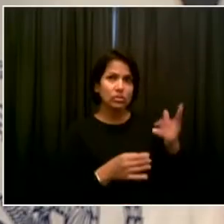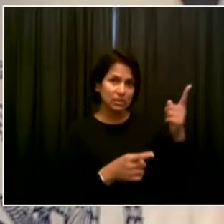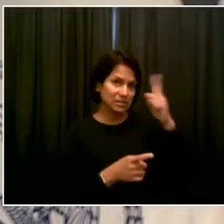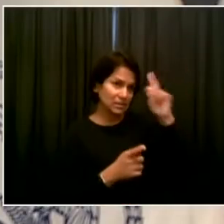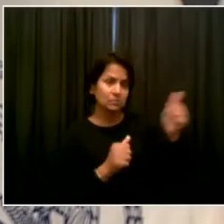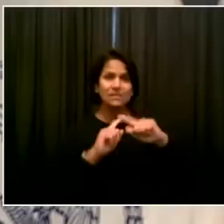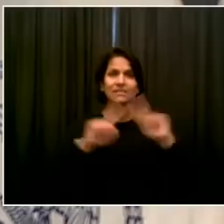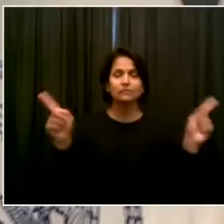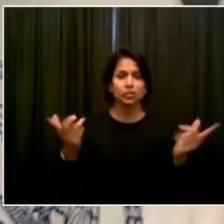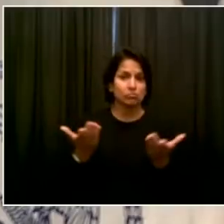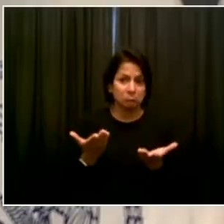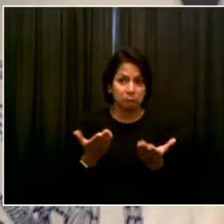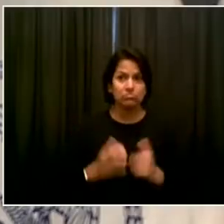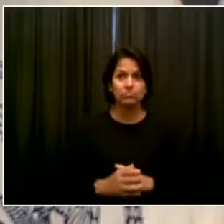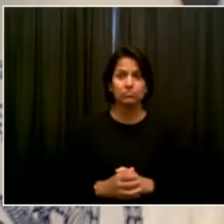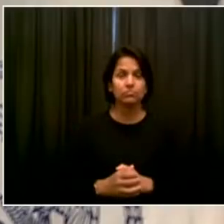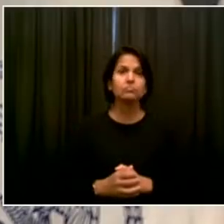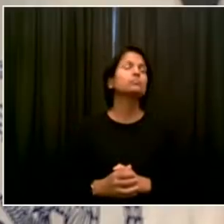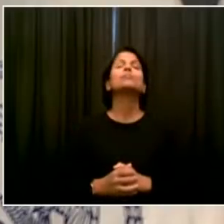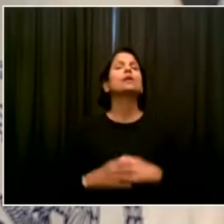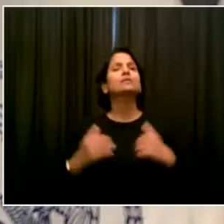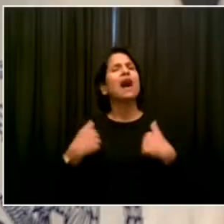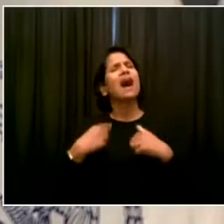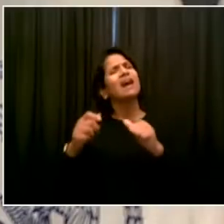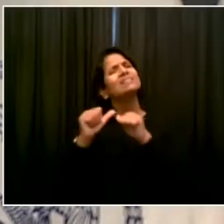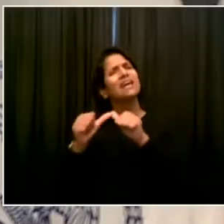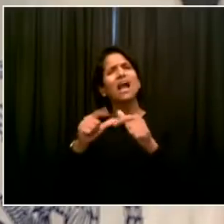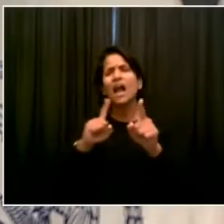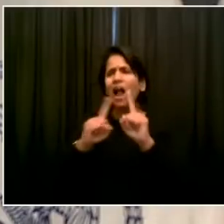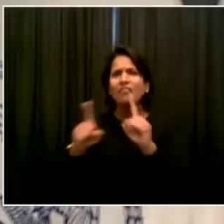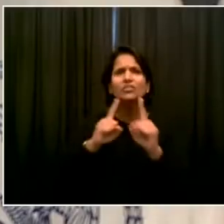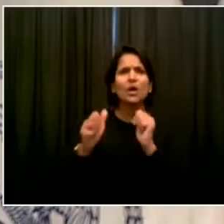that this was the way to actually get something done. Go ahead, Julia.